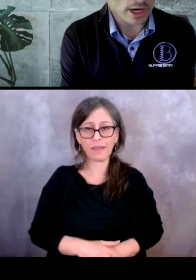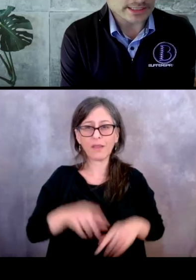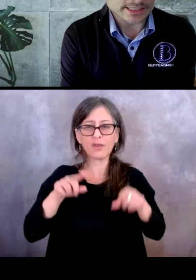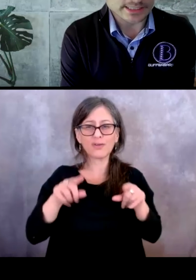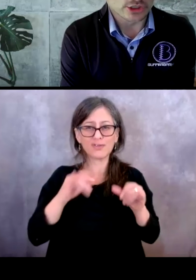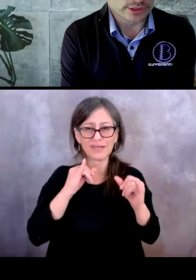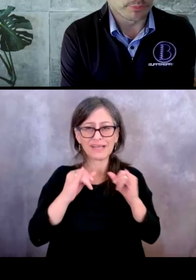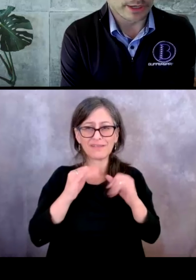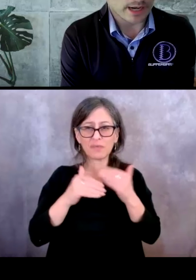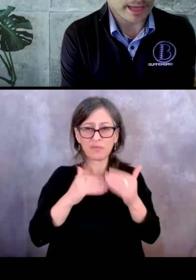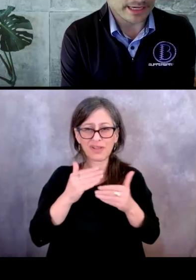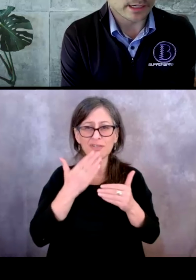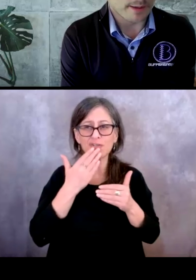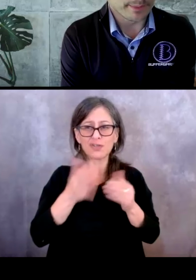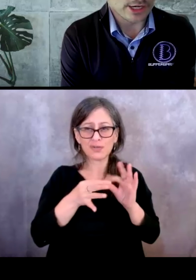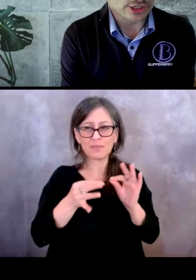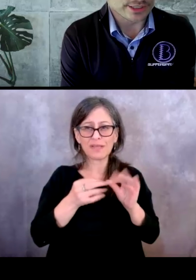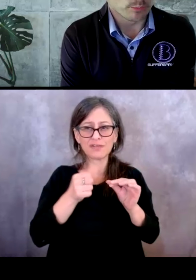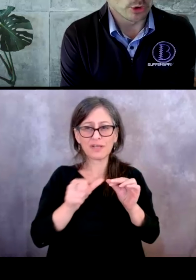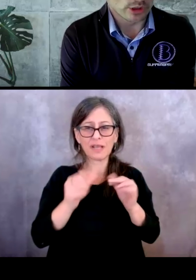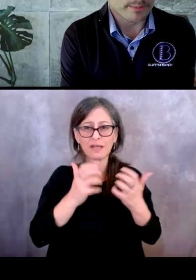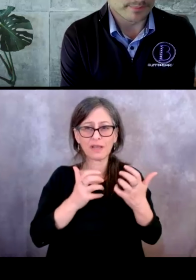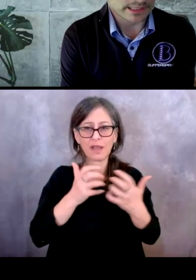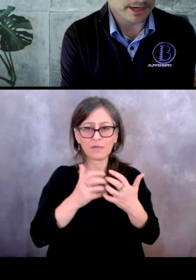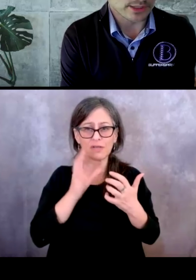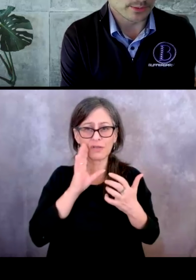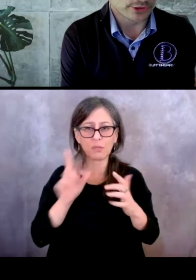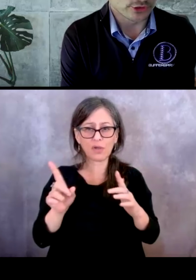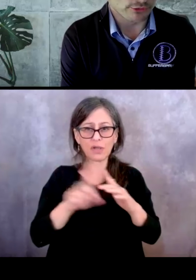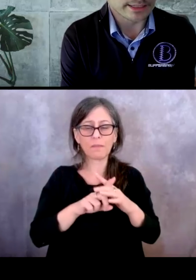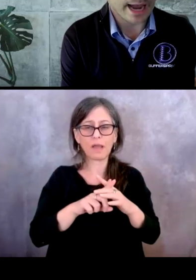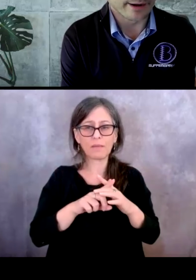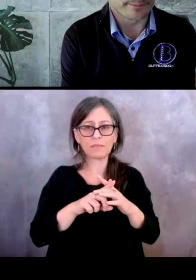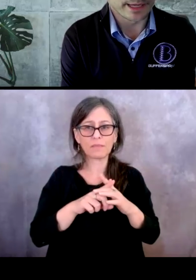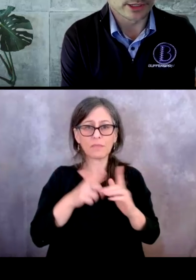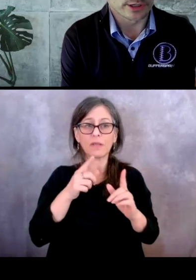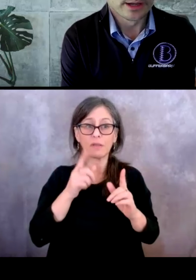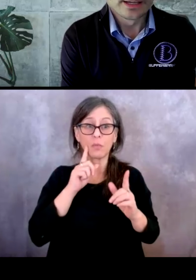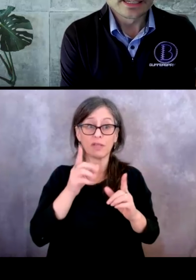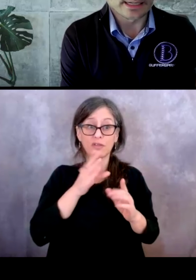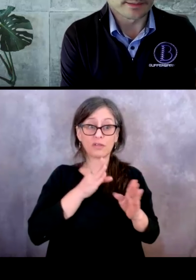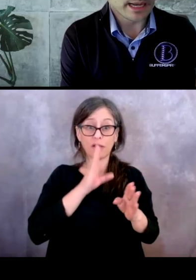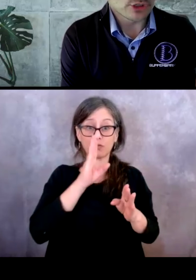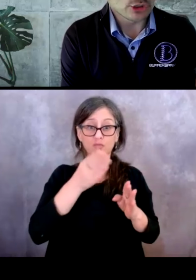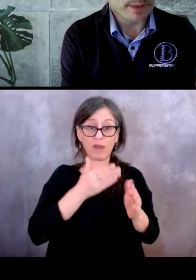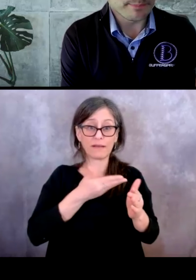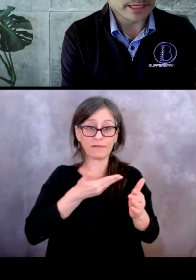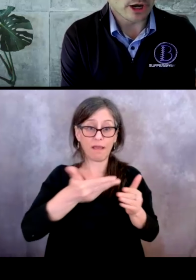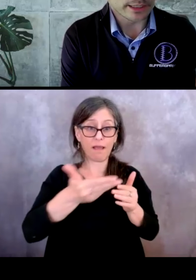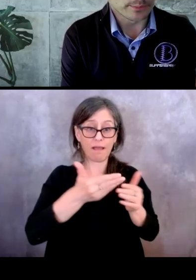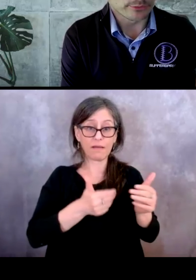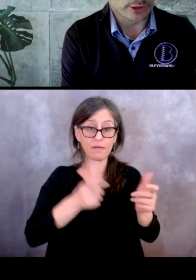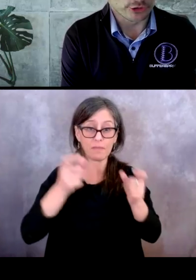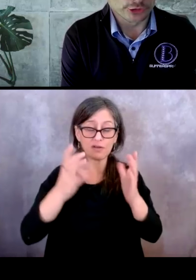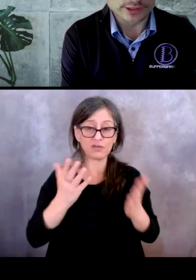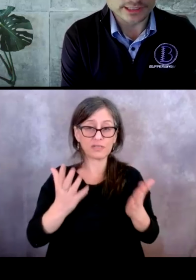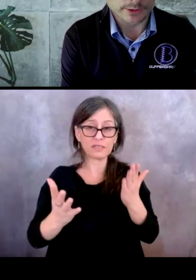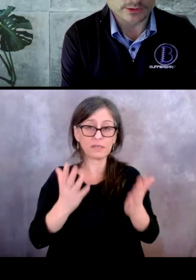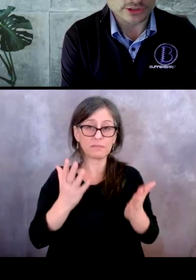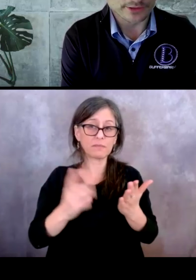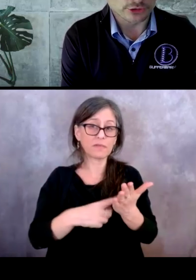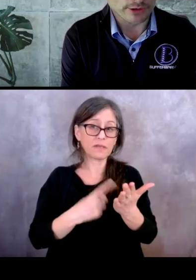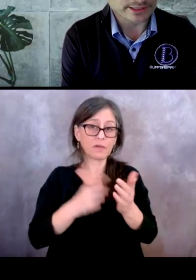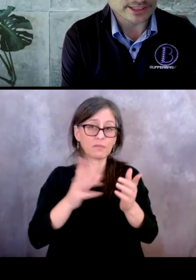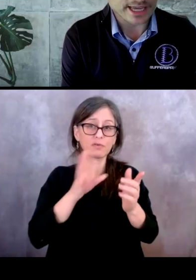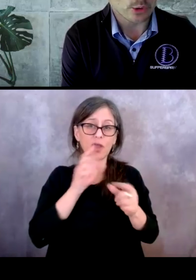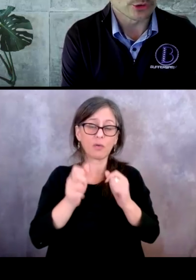interview process, it's good to bring up any accommodations that will come up, especially with your direct hiring manager. Sometimes you may be talking with a recruiter or someone